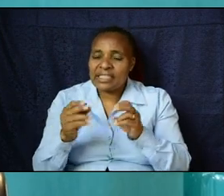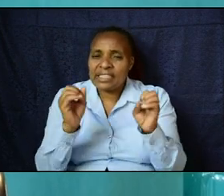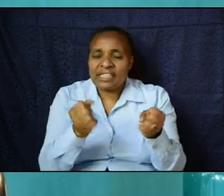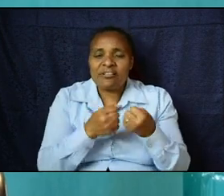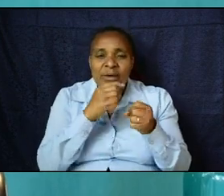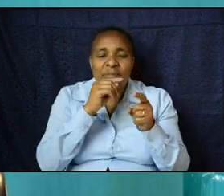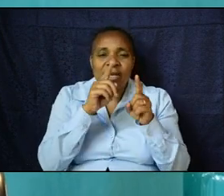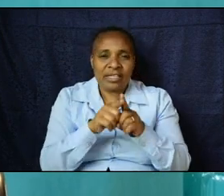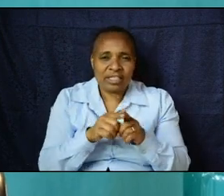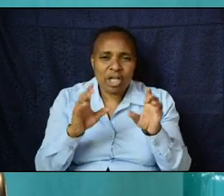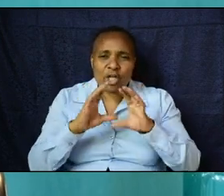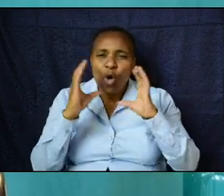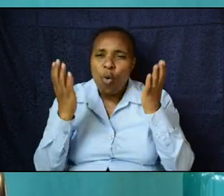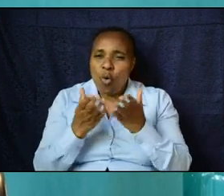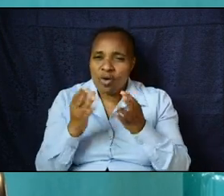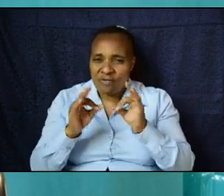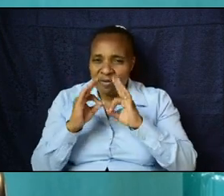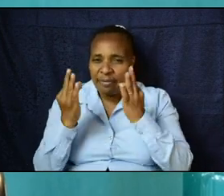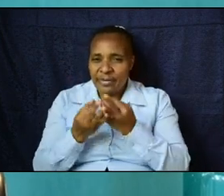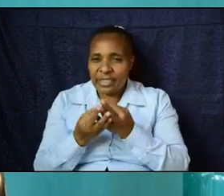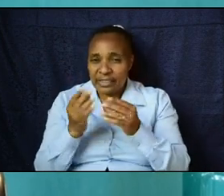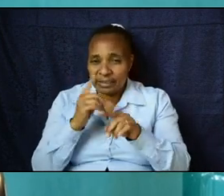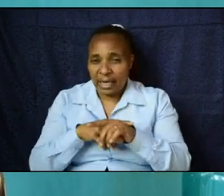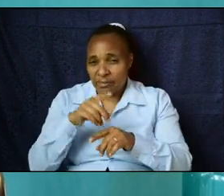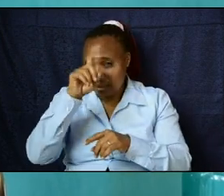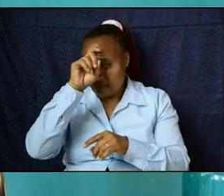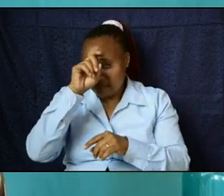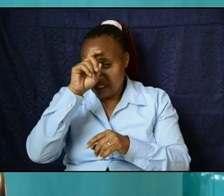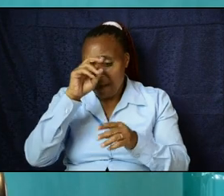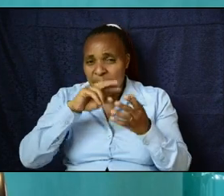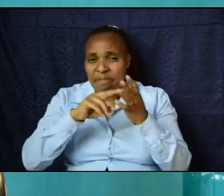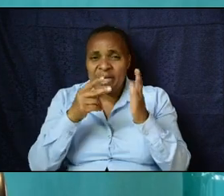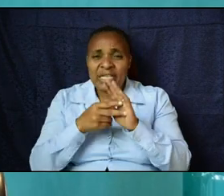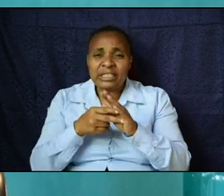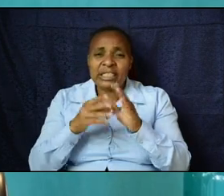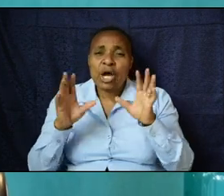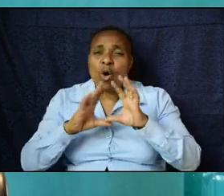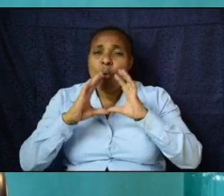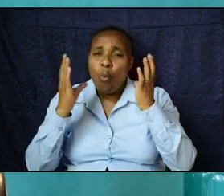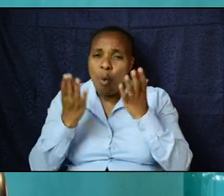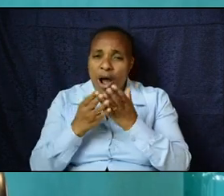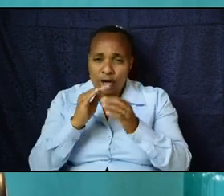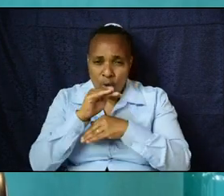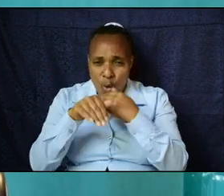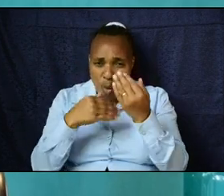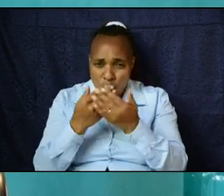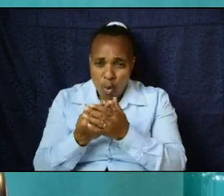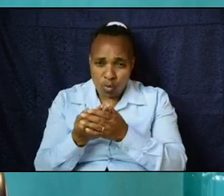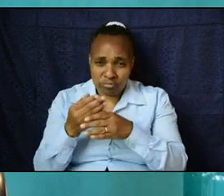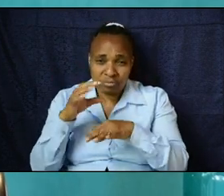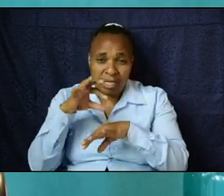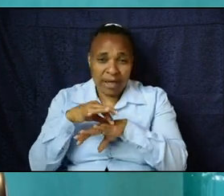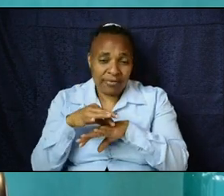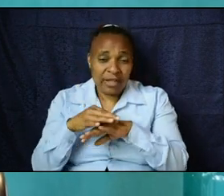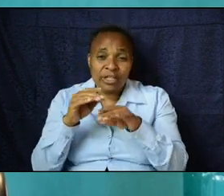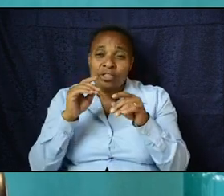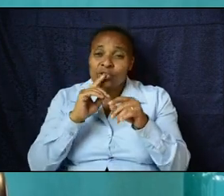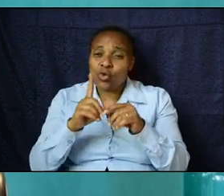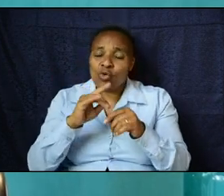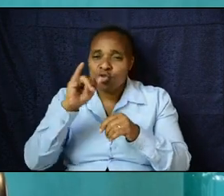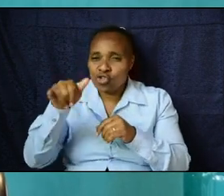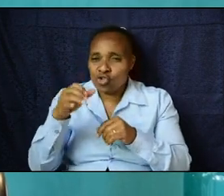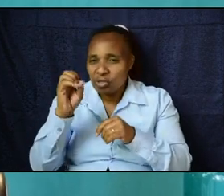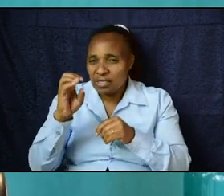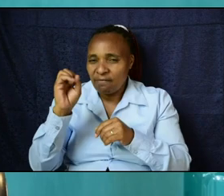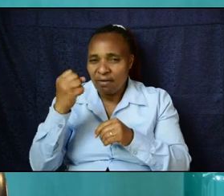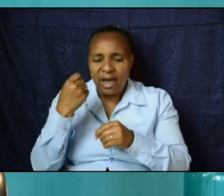his brothers, his whole family, when he was in Egypt, and essentially the whole world, the known world at the time. You know, so Joseph